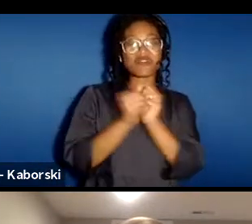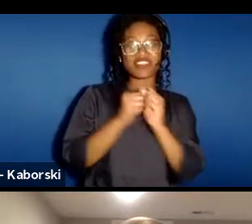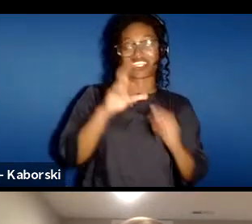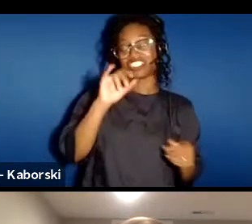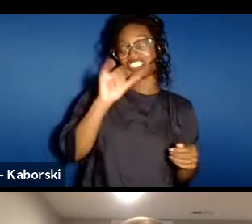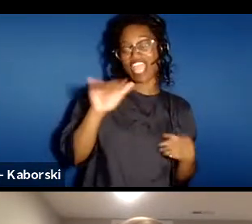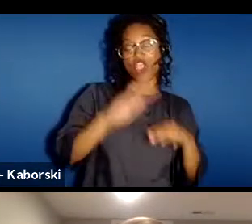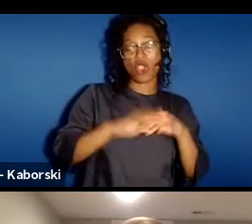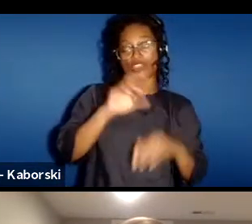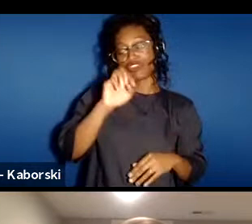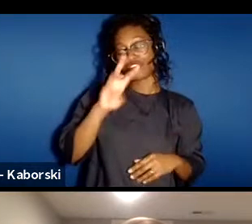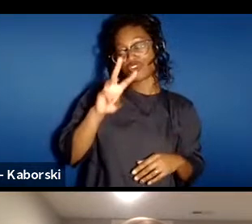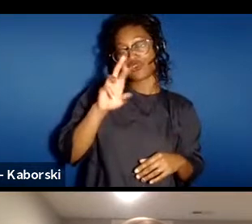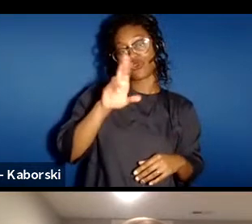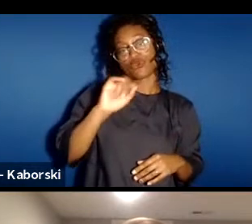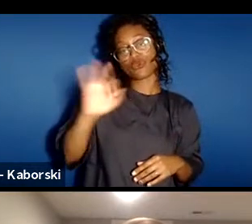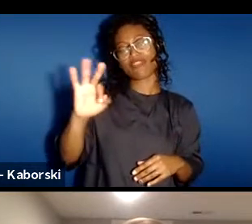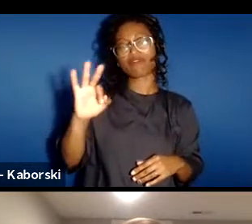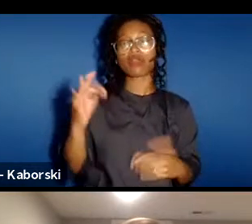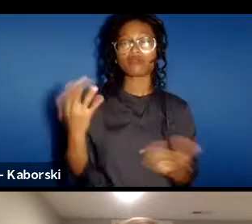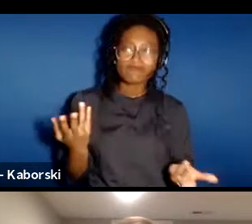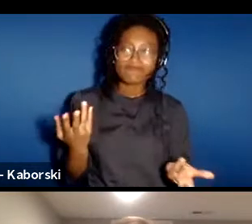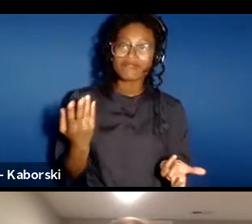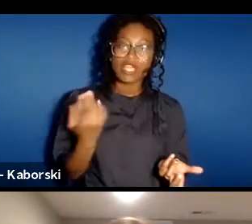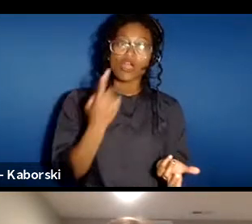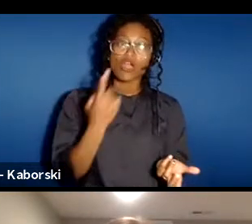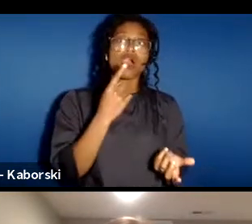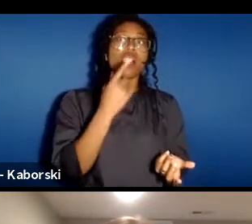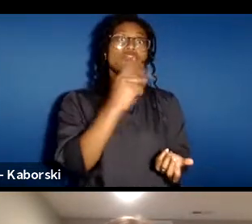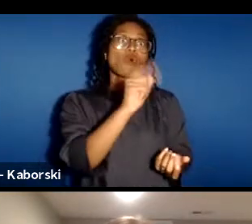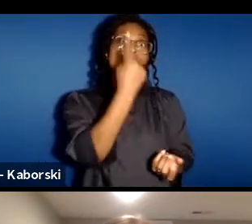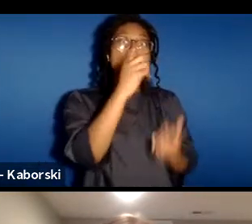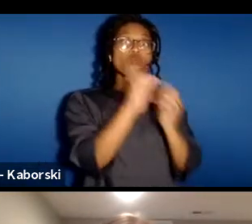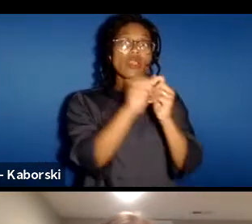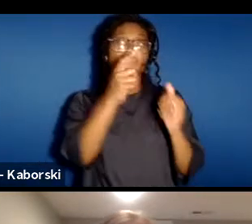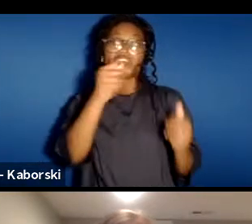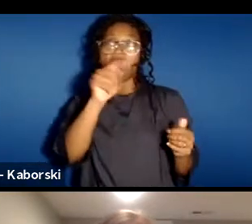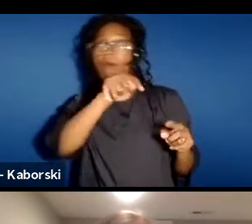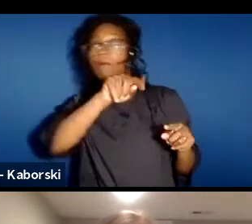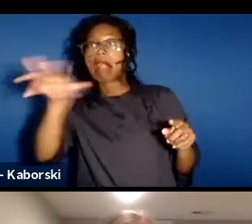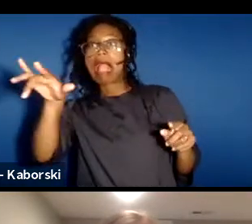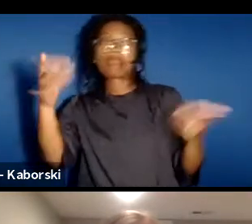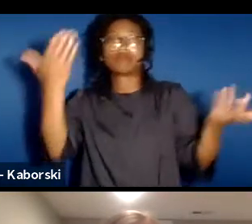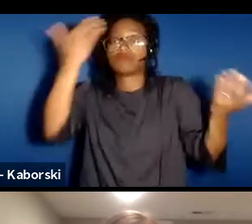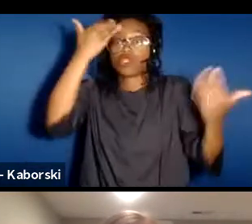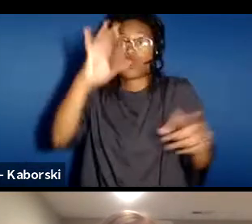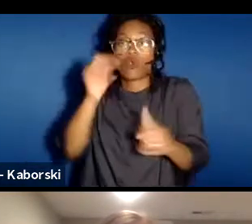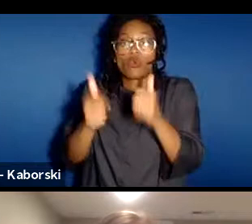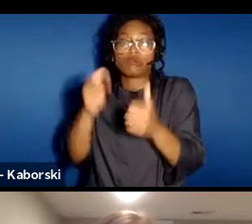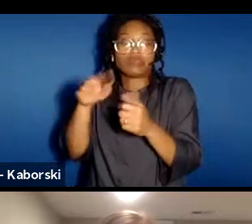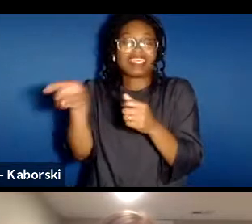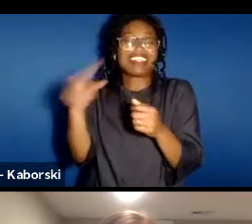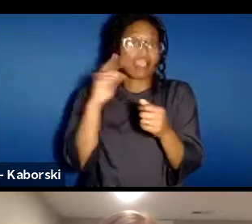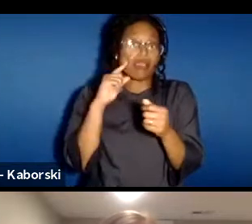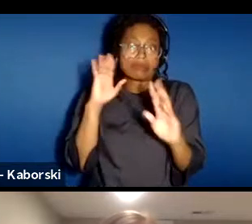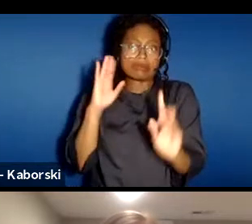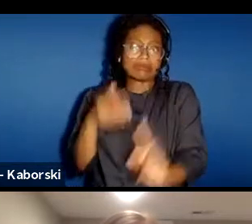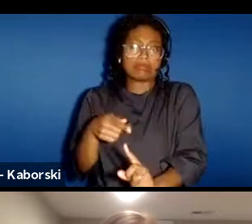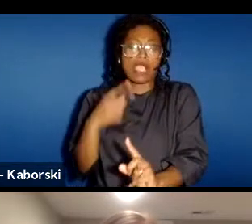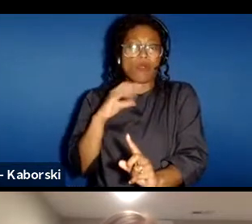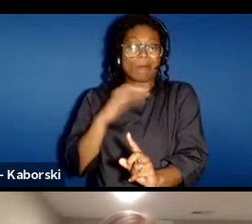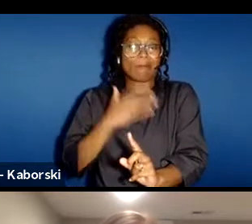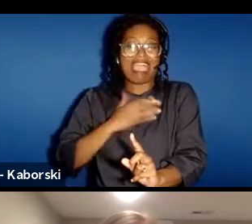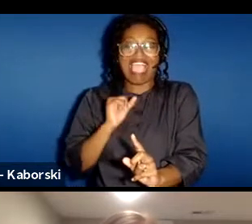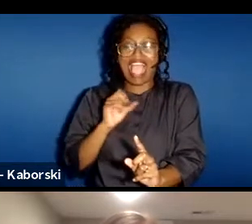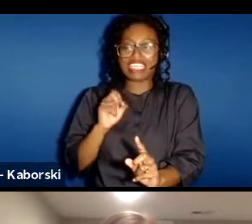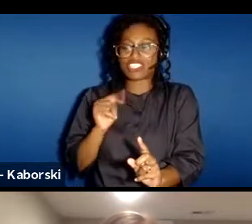We kind of had that hanging in each meeting. It's like the one with and you got to fill in that blank, and you got to really get laser focused on your assets.